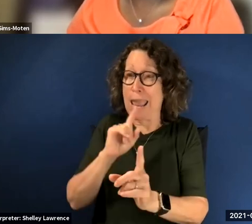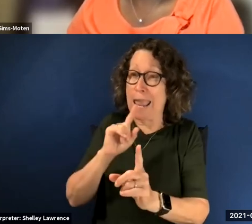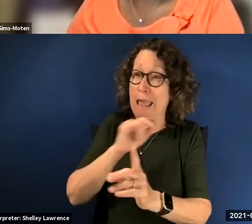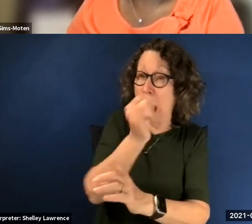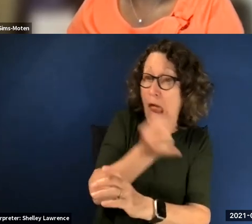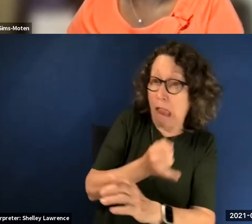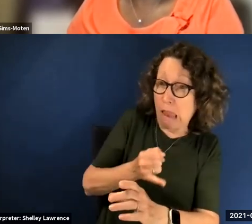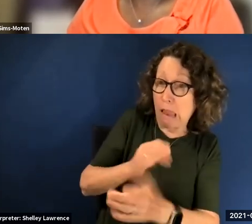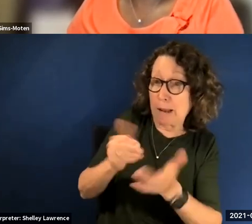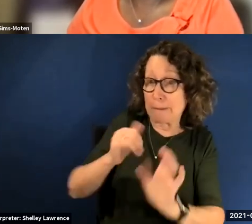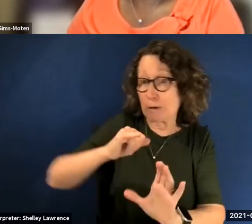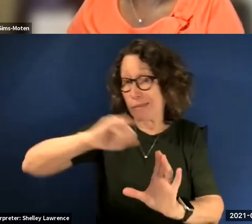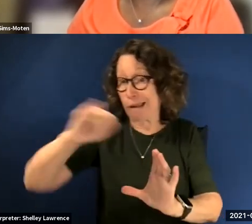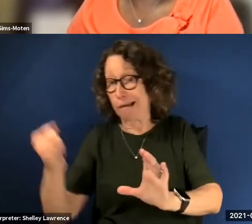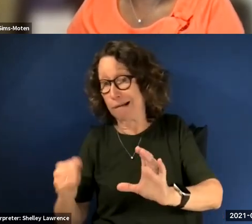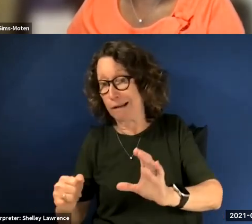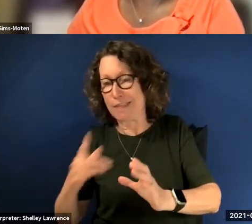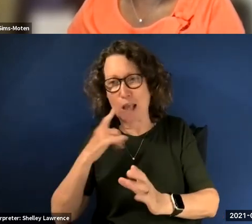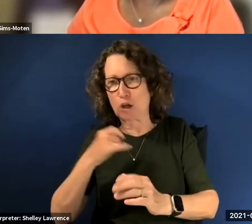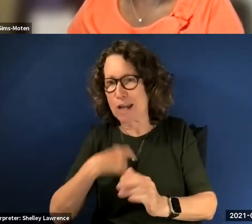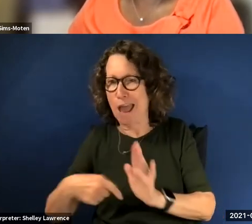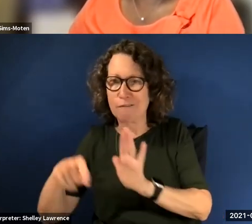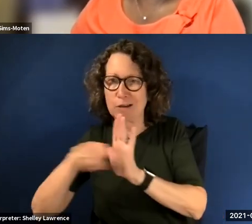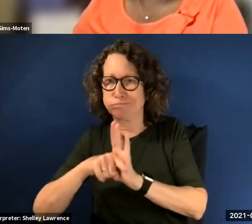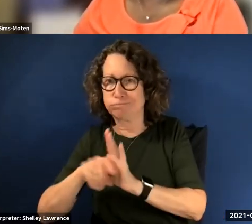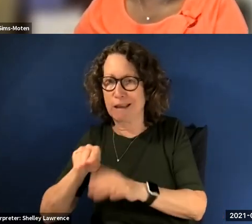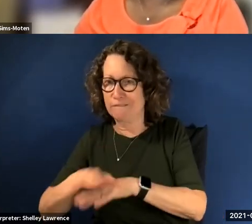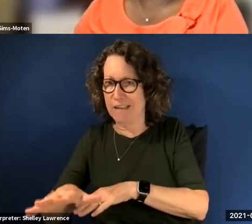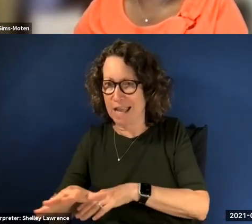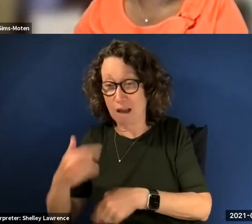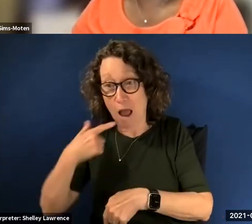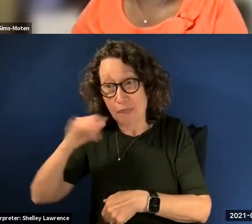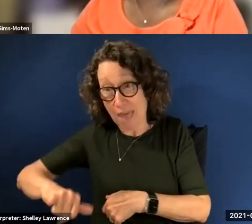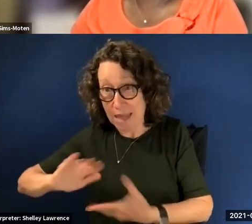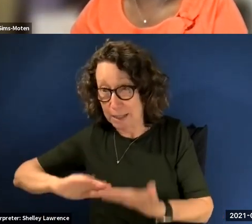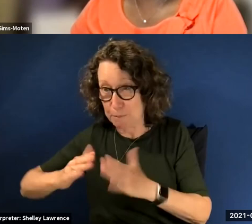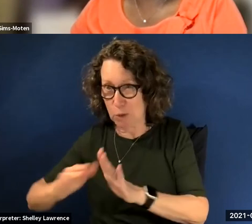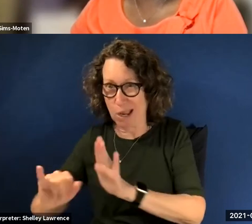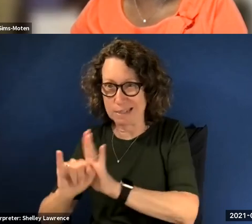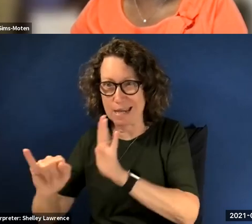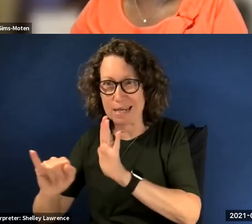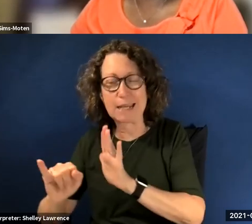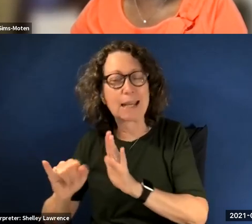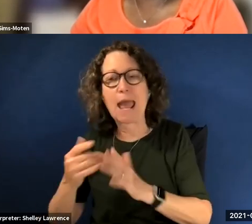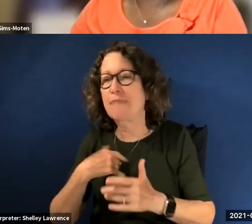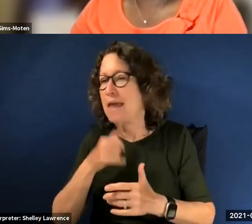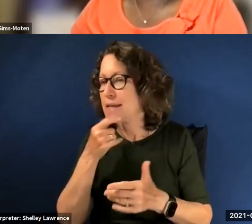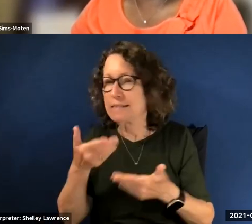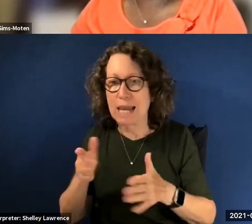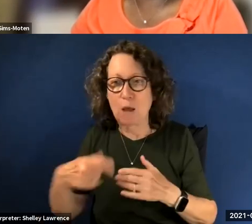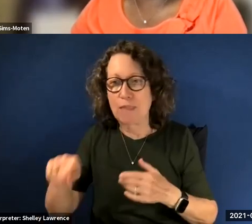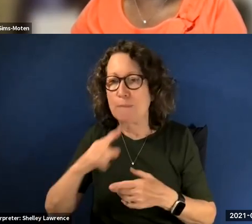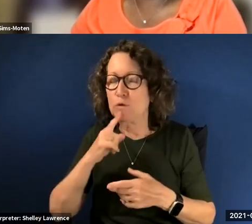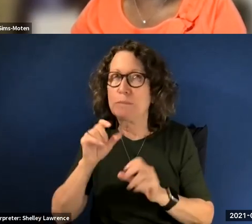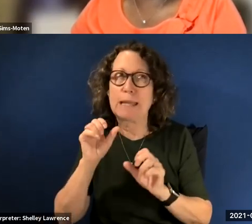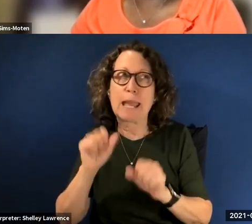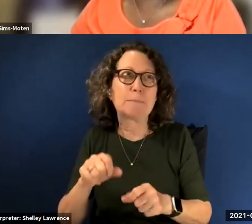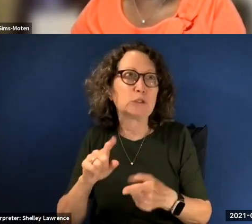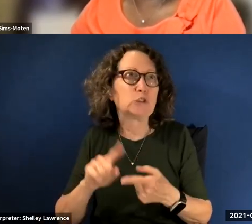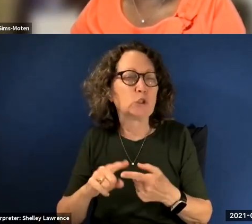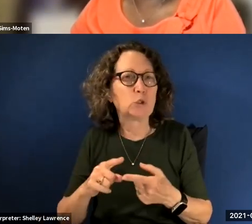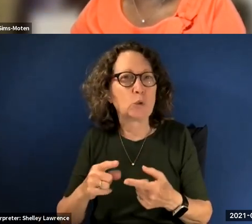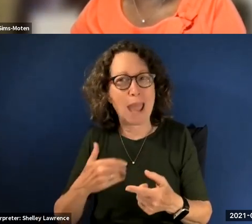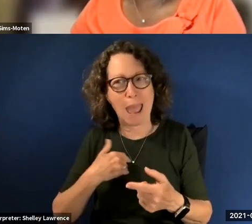way, that could have an adverse effect, again, on that community identity, and that doesn't allow them to be able to